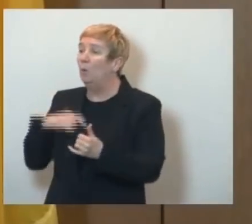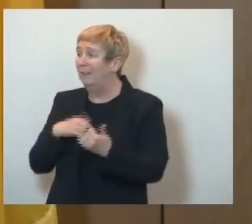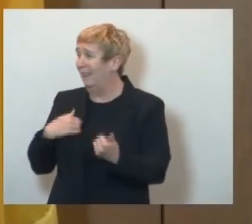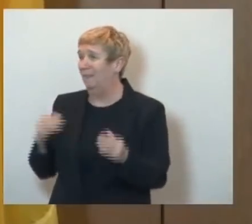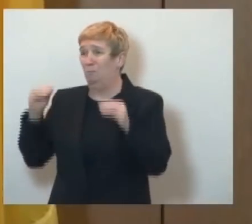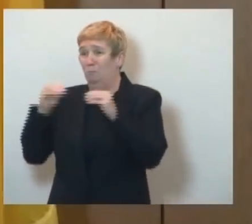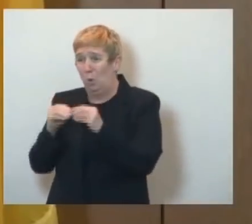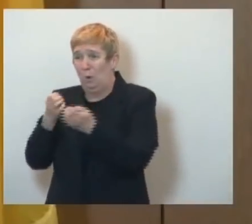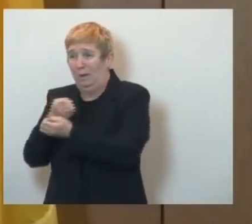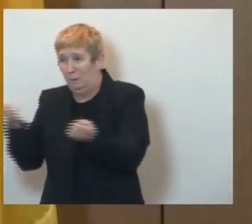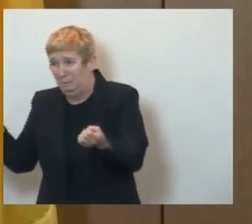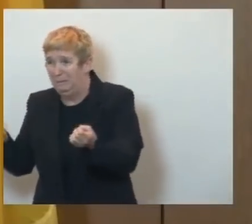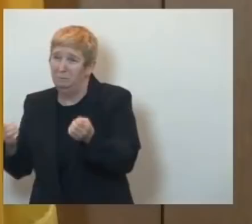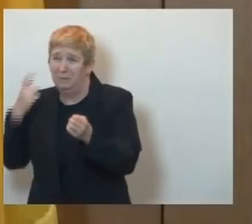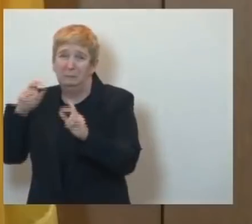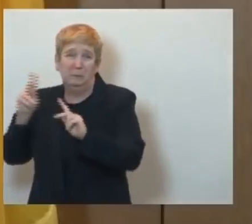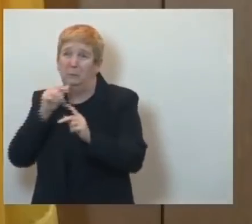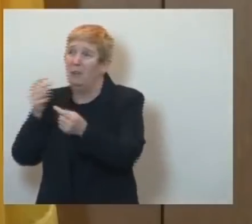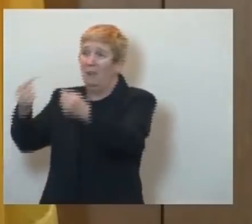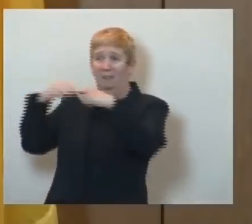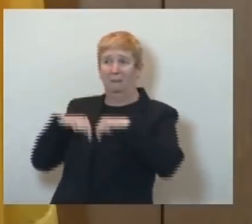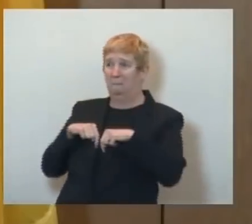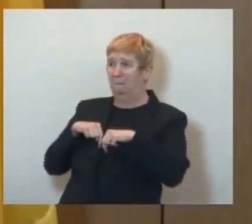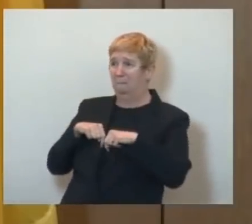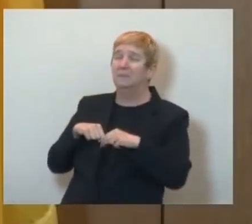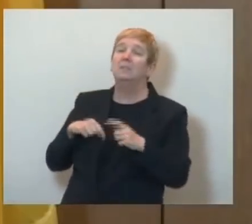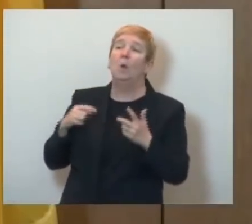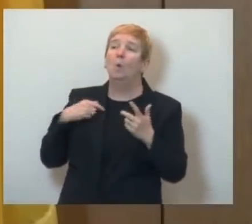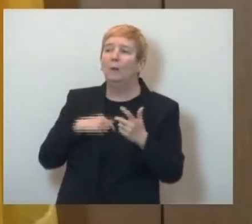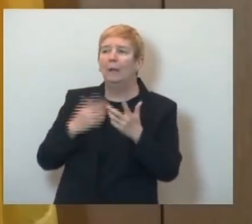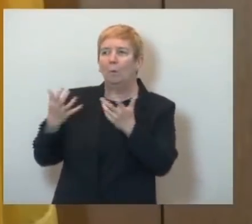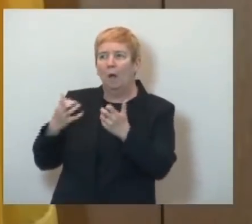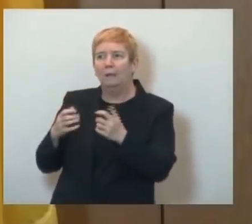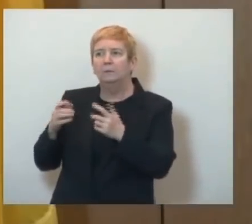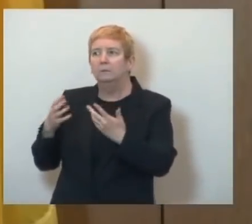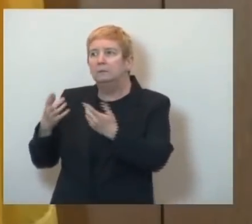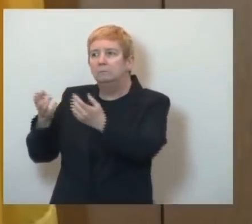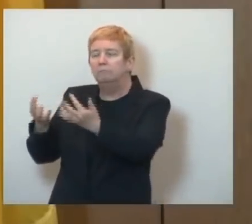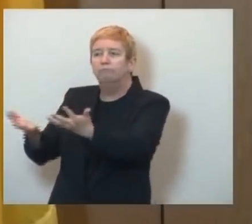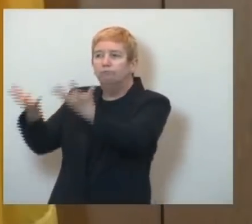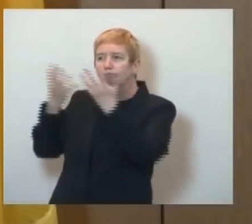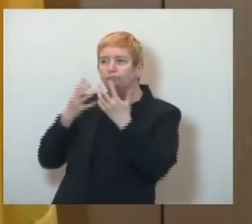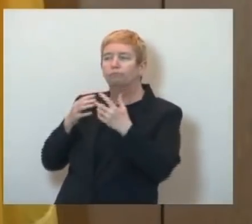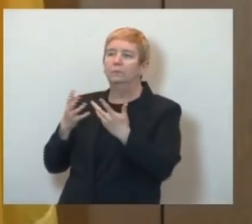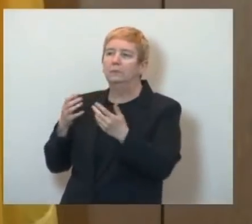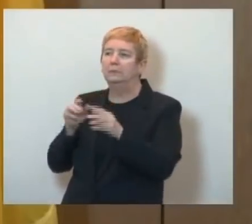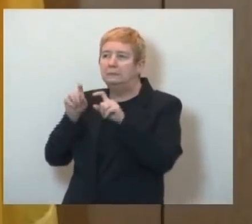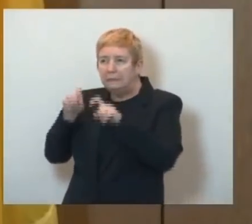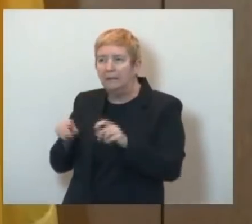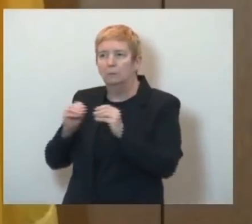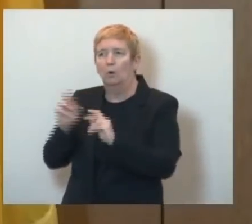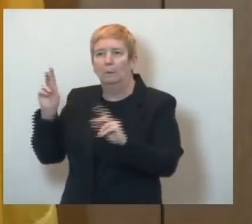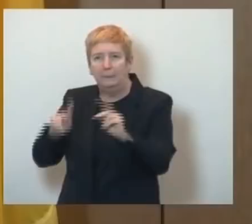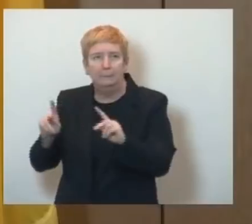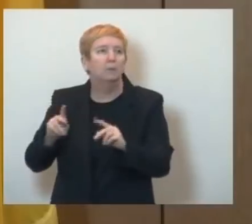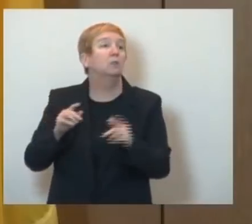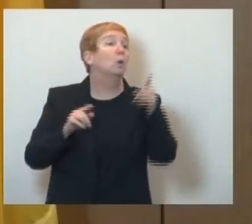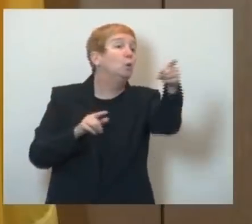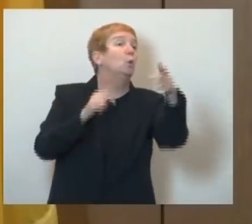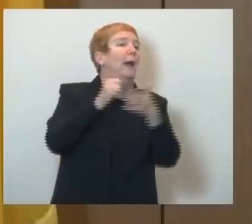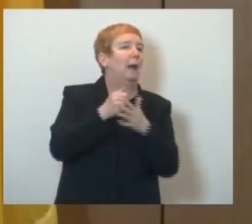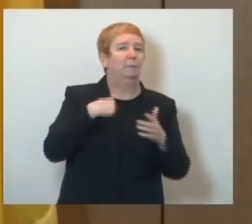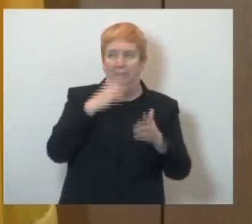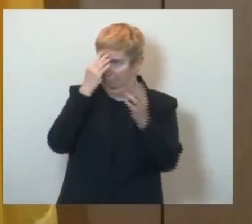because people aren't coming to us. So we want to close that gap. You helped us get that message across by asking that question, so thank